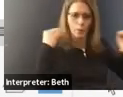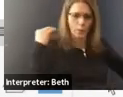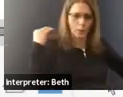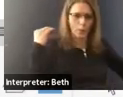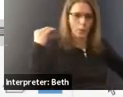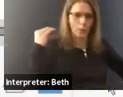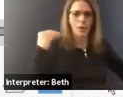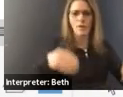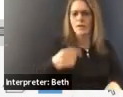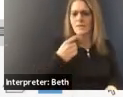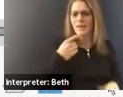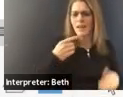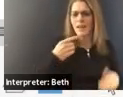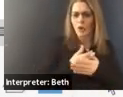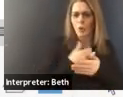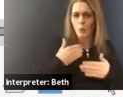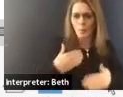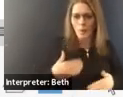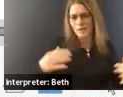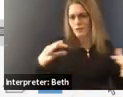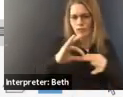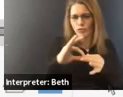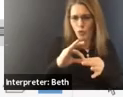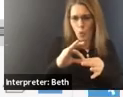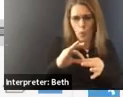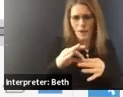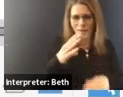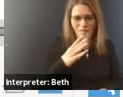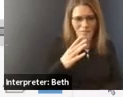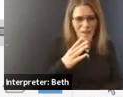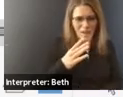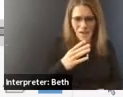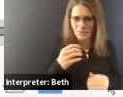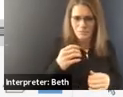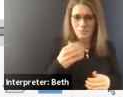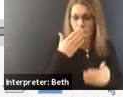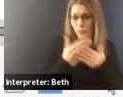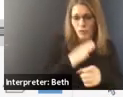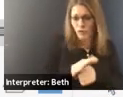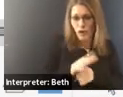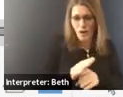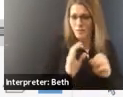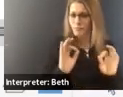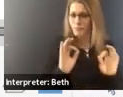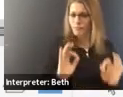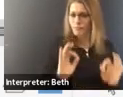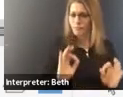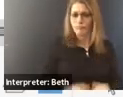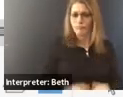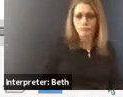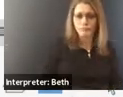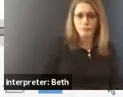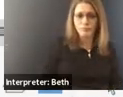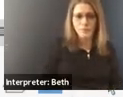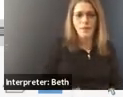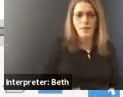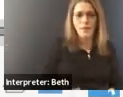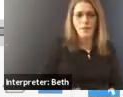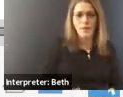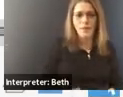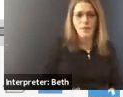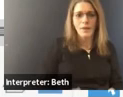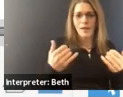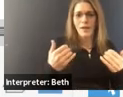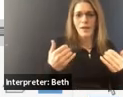new body or join, that's fine. Terrific. Good enough for me. And I have a general intent. And I